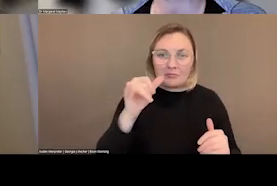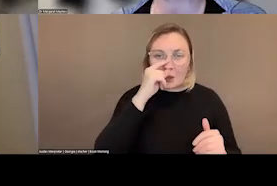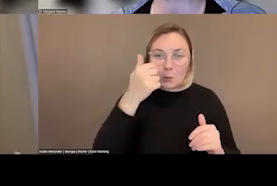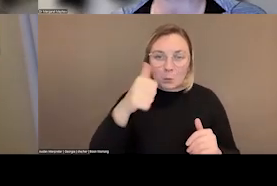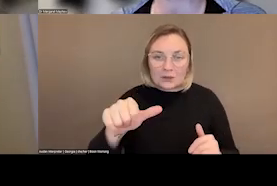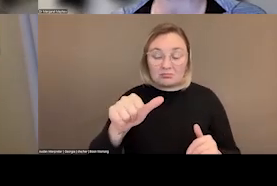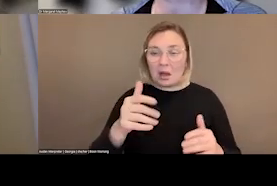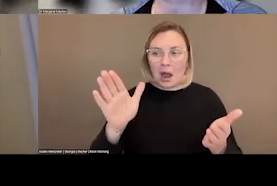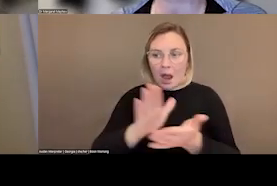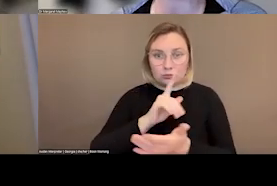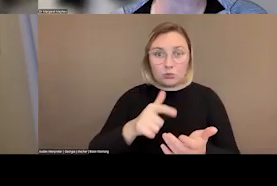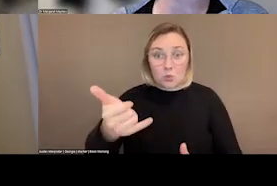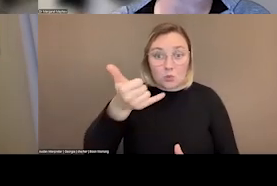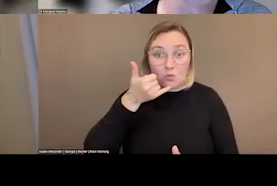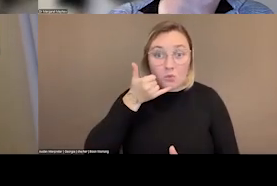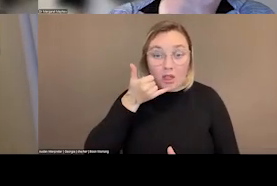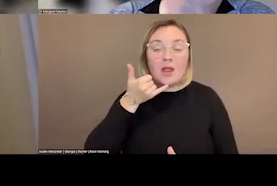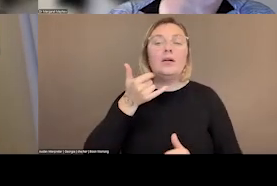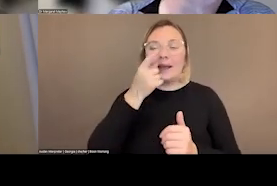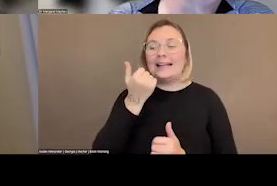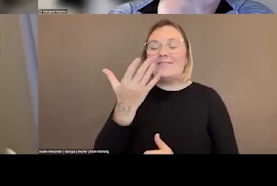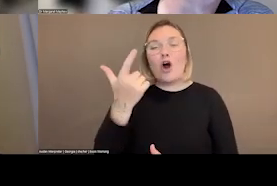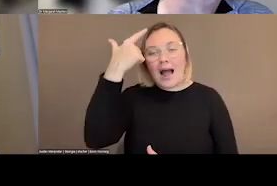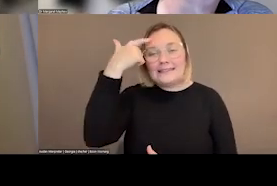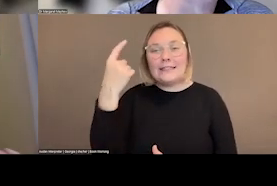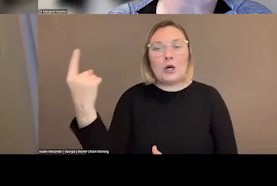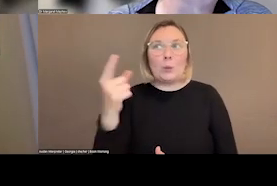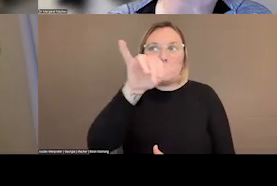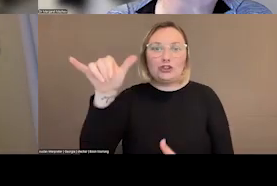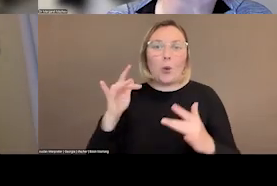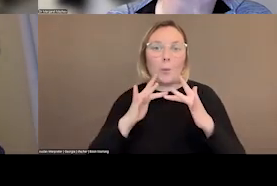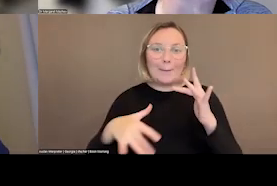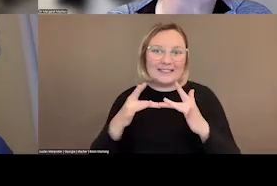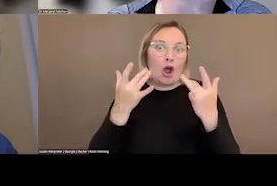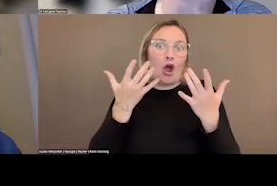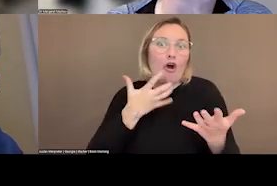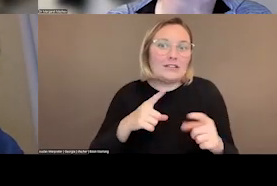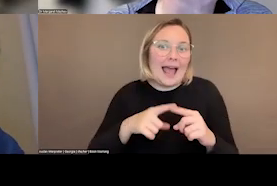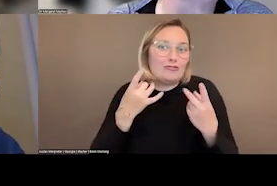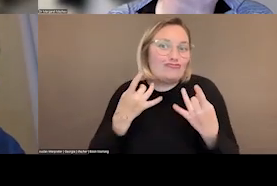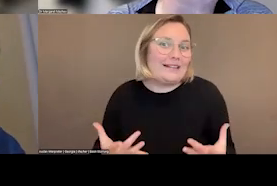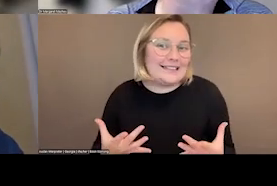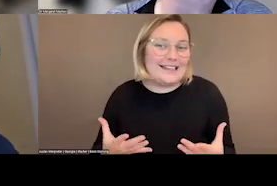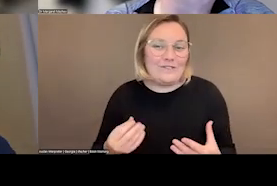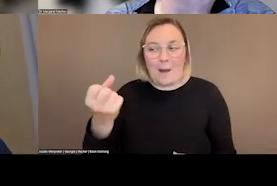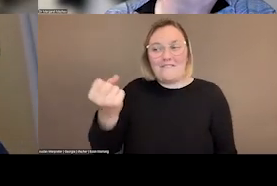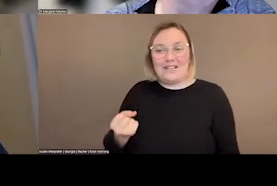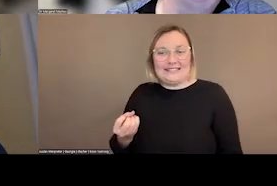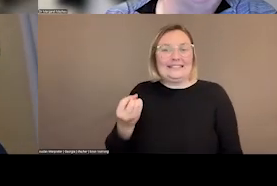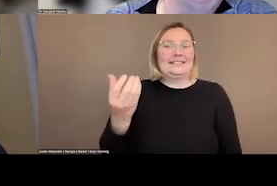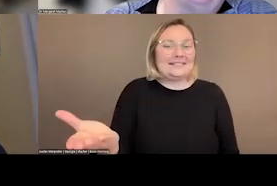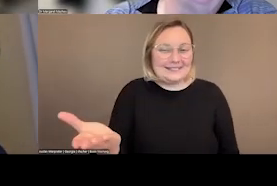very fine, give us a call. We've got a few recommendations ready, hot and waiting out of the oven. Okay.